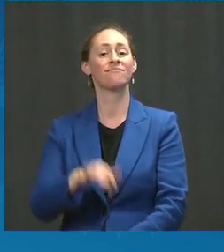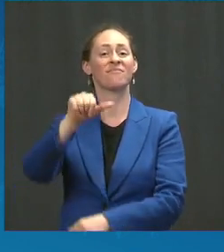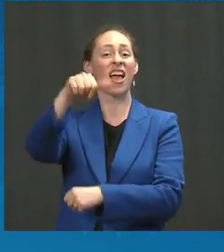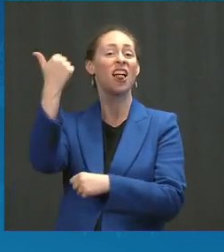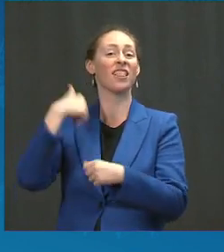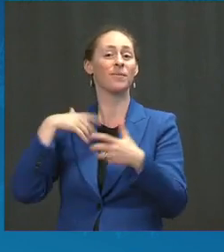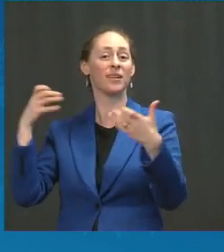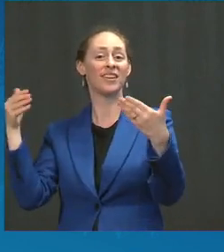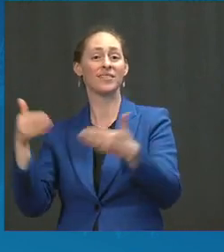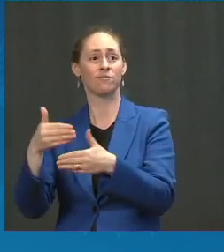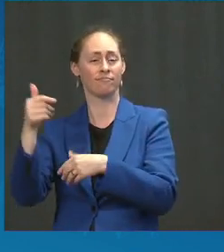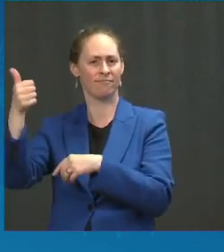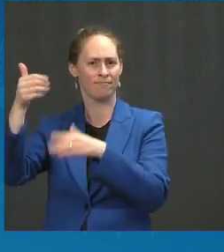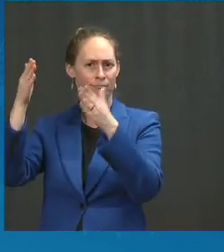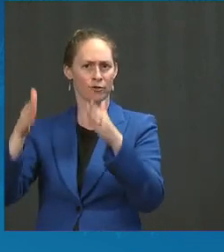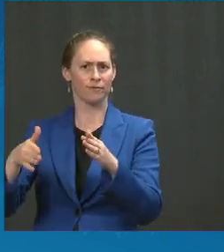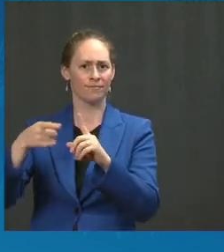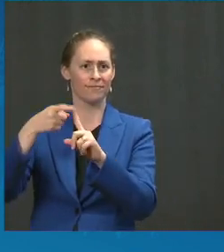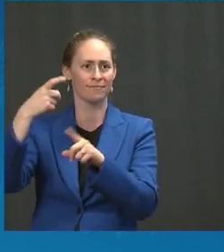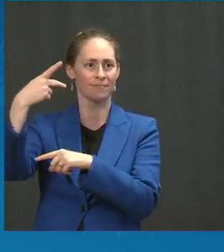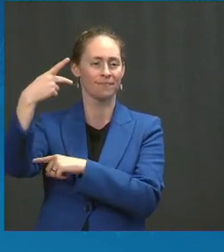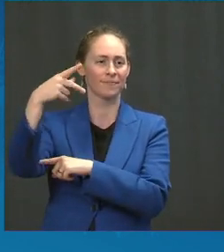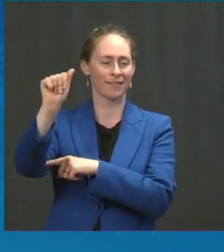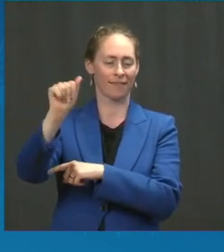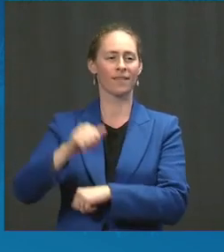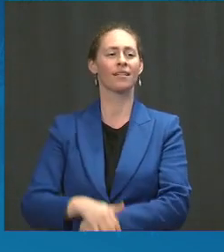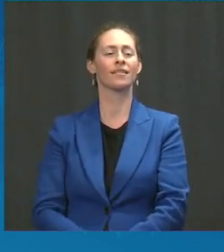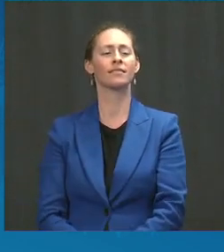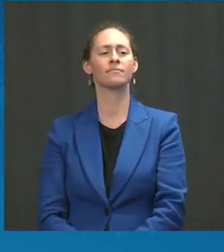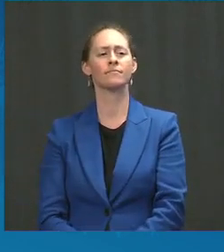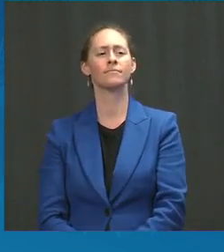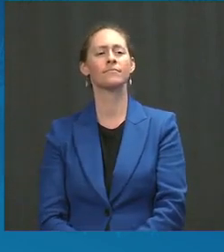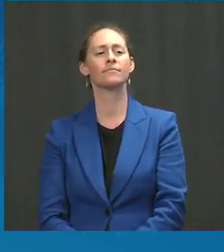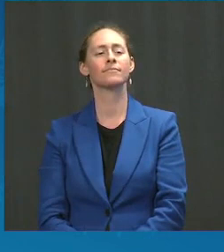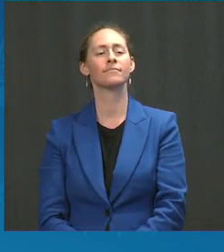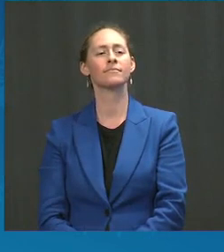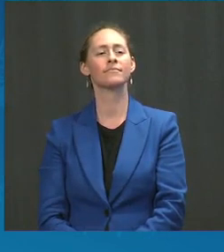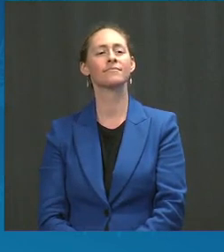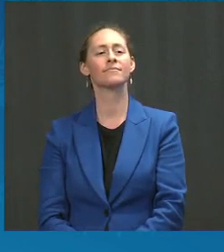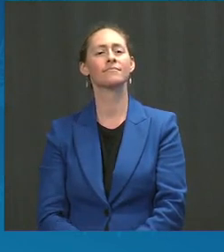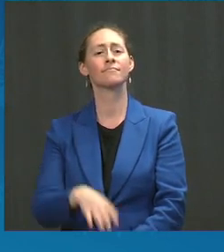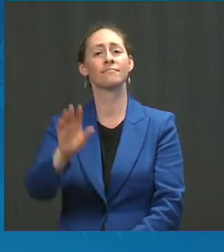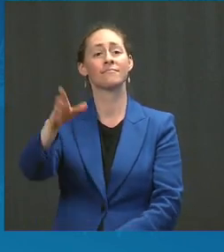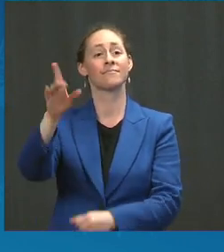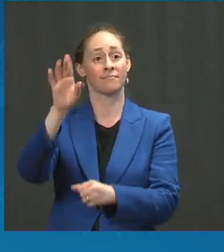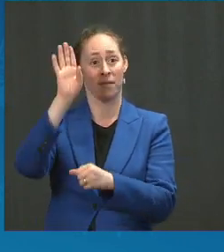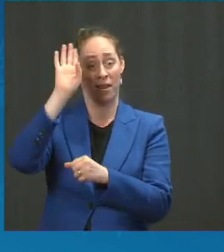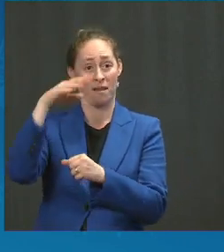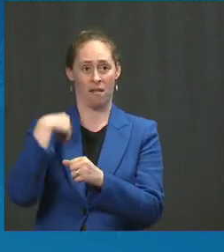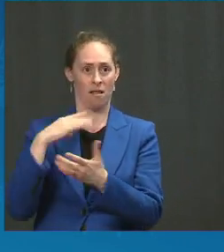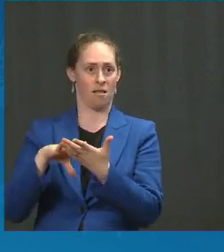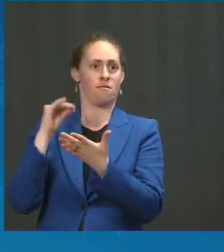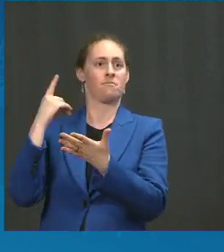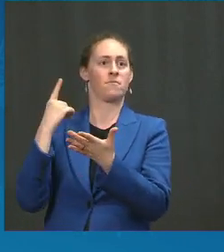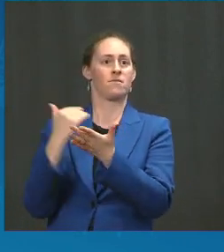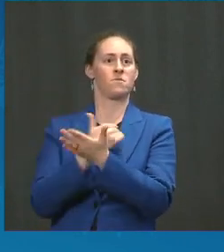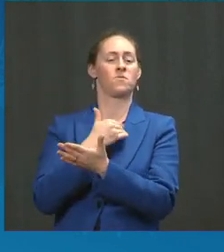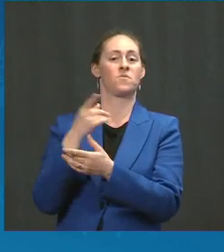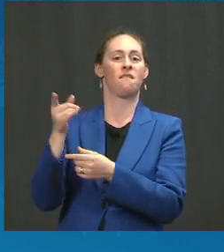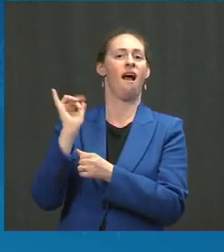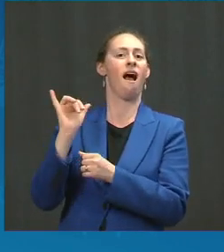that was once just a few votes shy of becoming the new United States capital, I've learned today. So Walt is the president